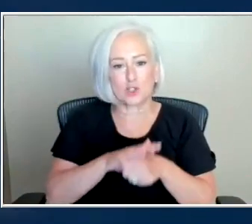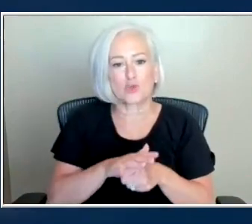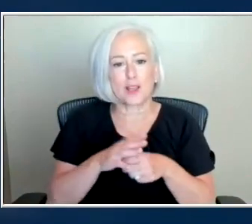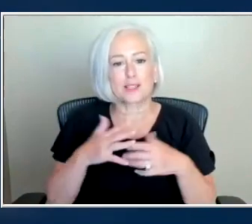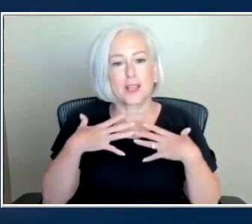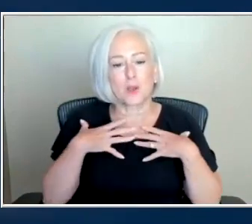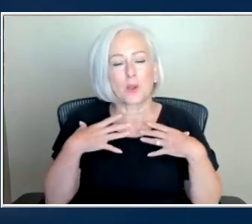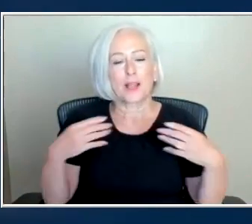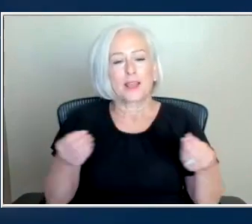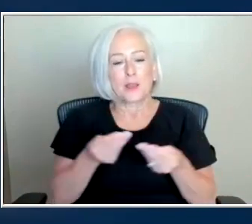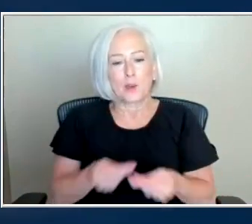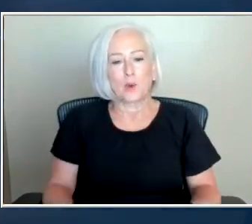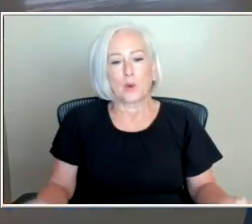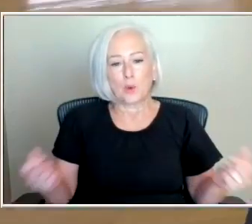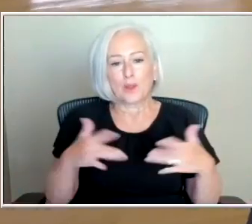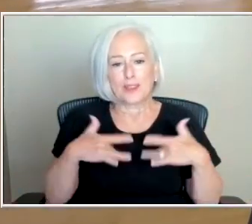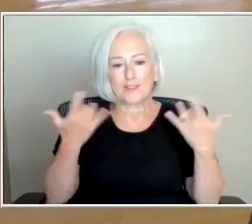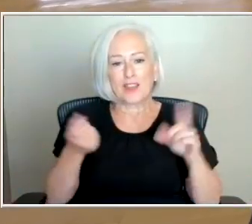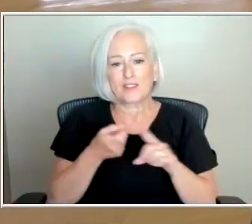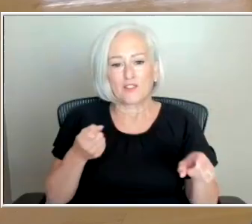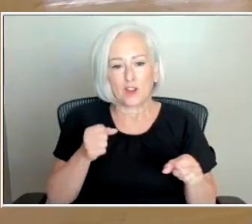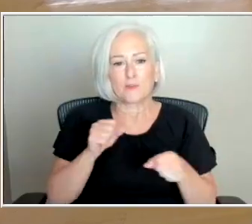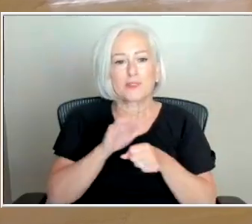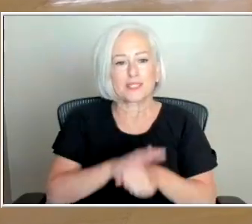staff. I love this. Puppy yoga.